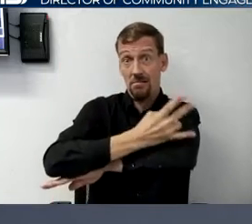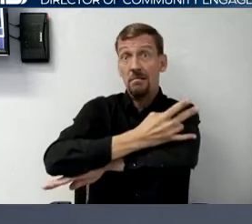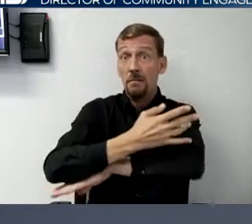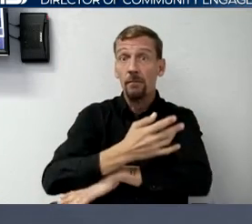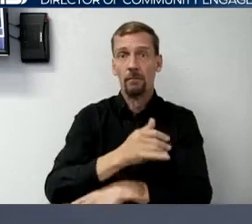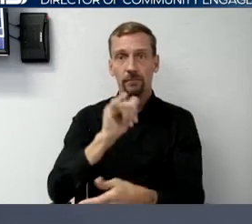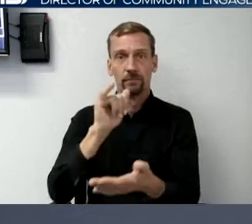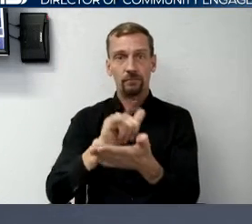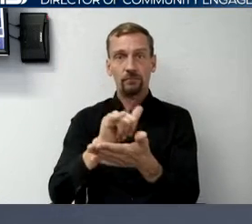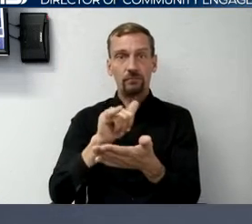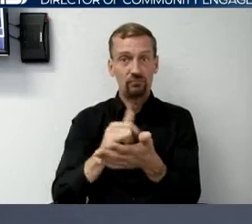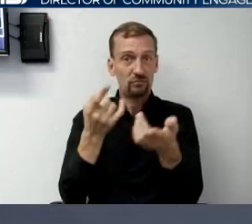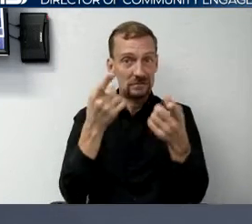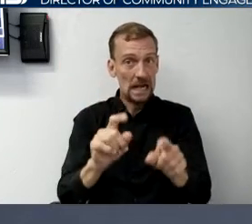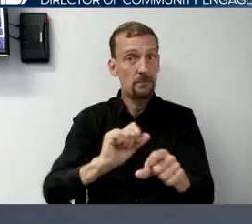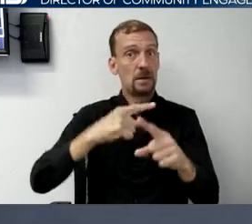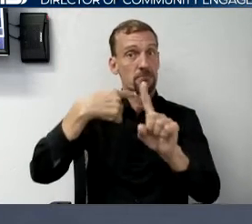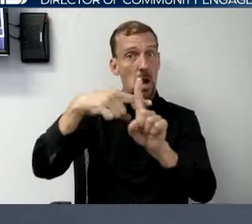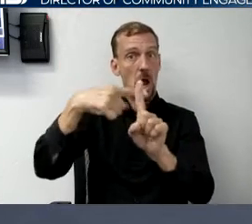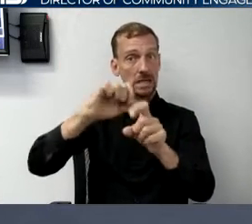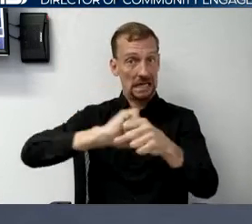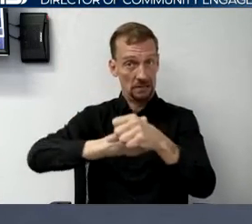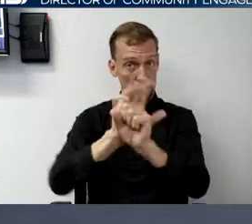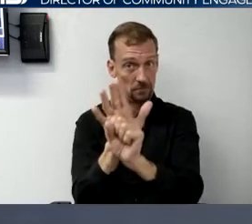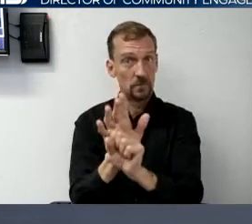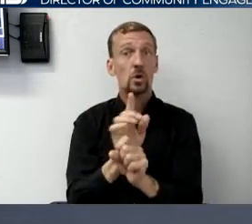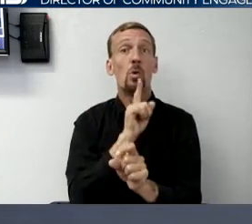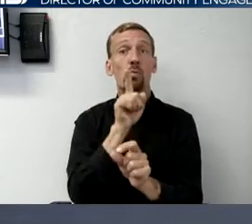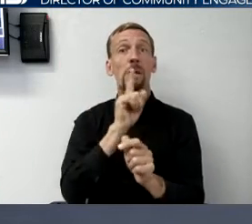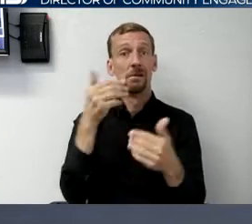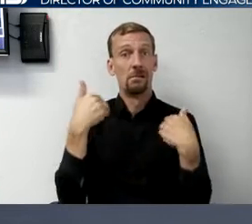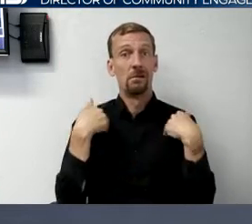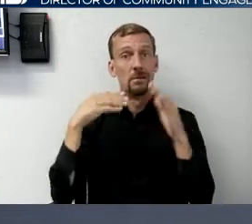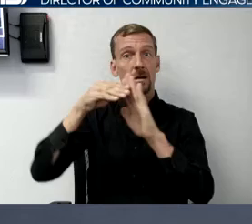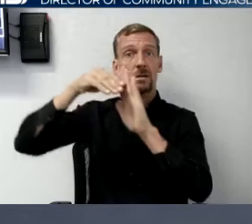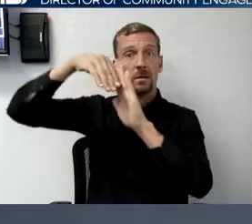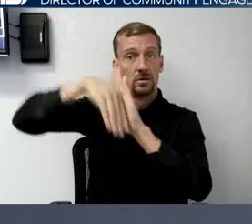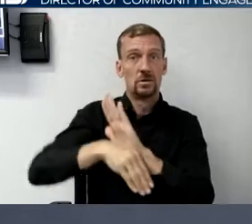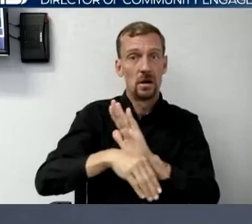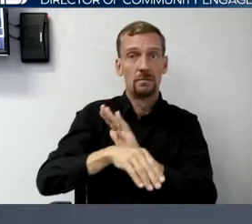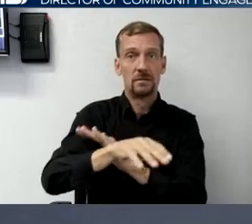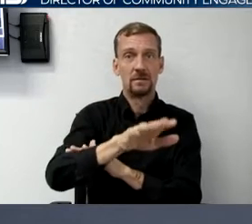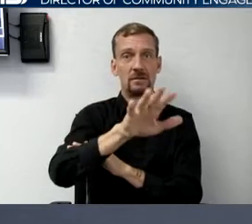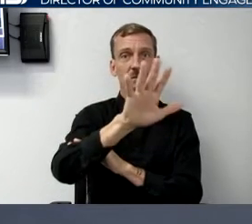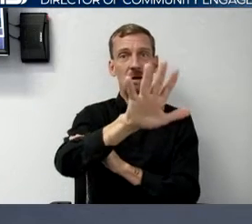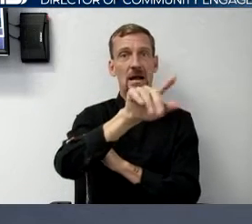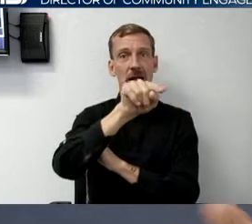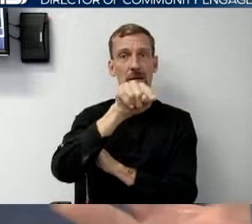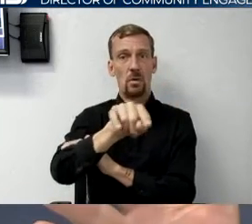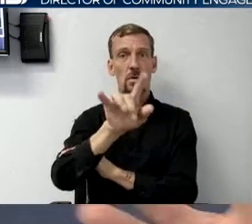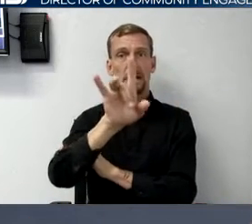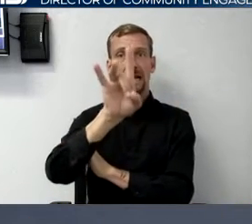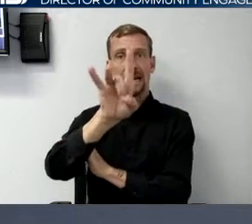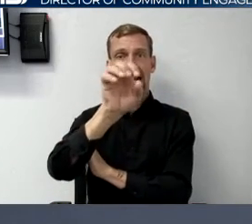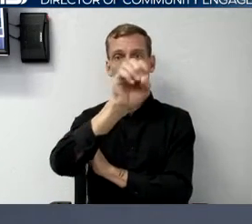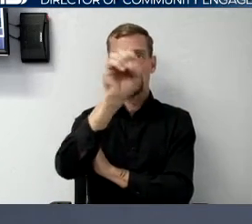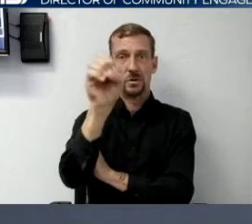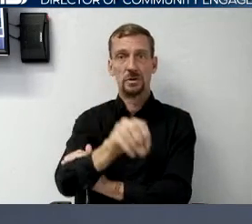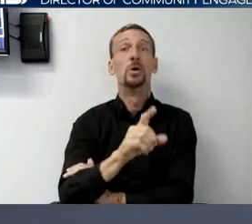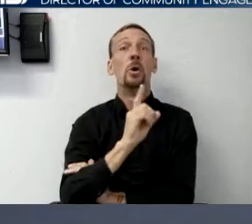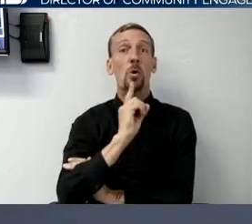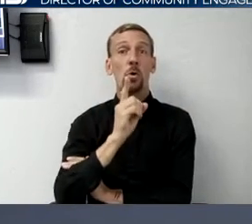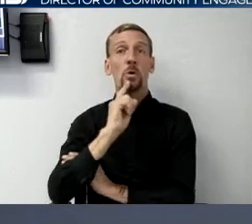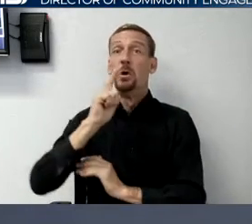the last 7 days, is actually dropped down to 5.8%, so lower than it has